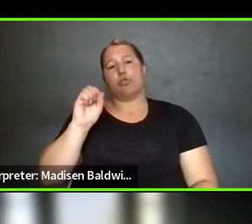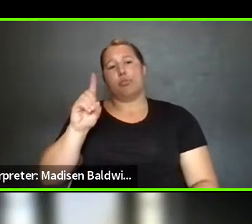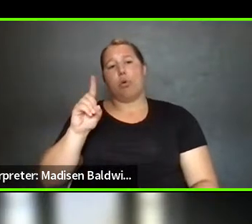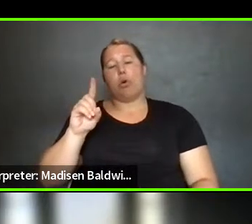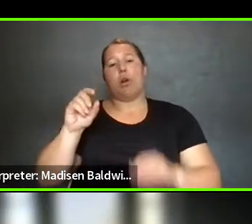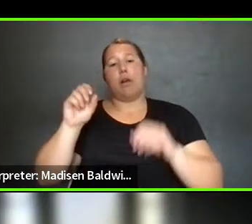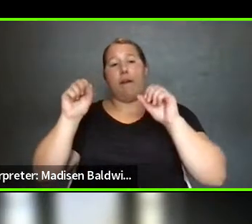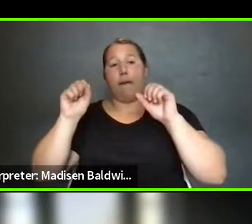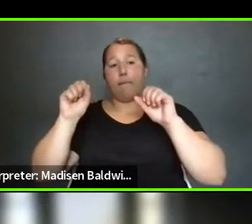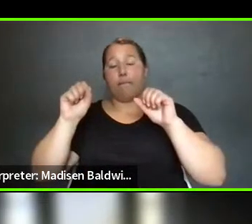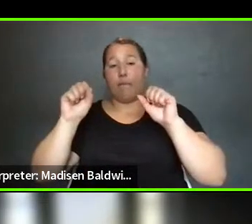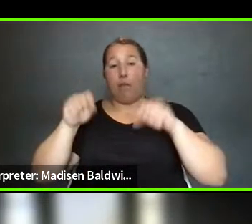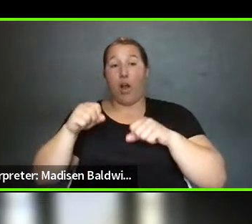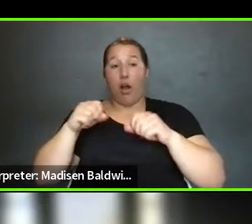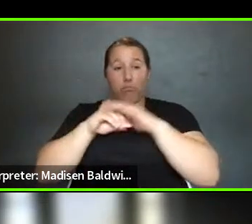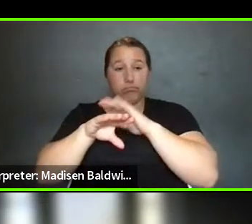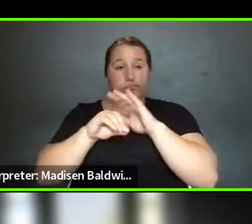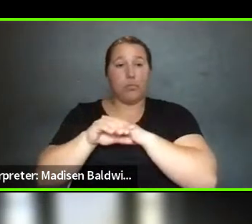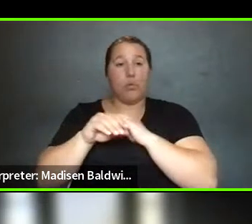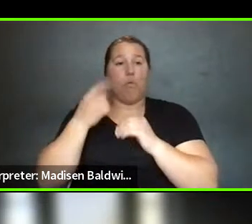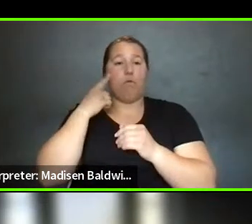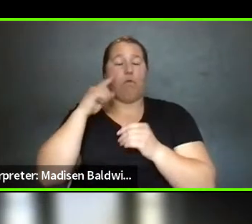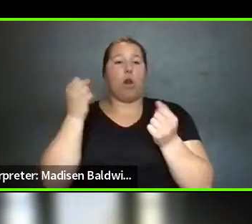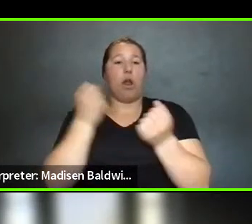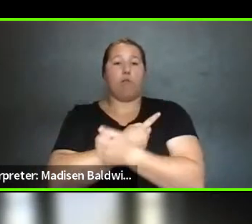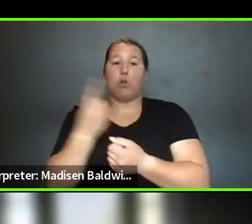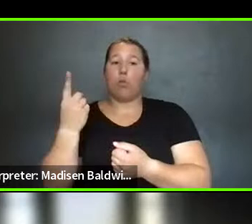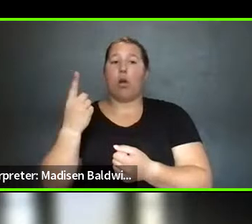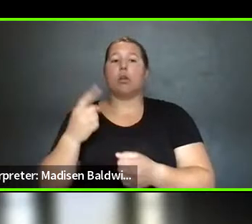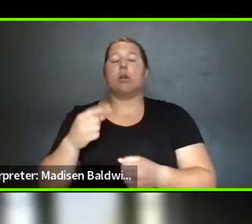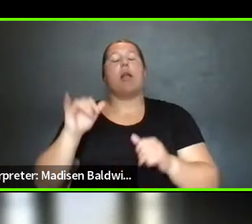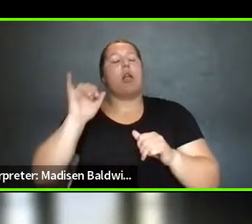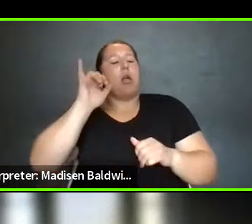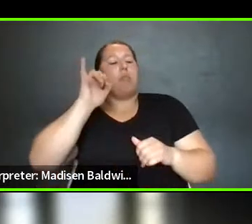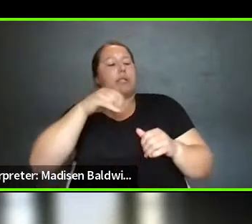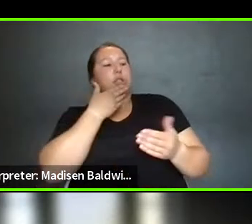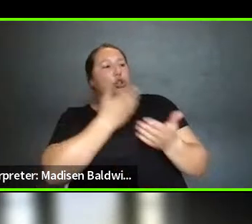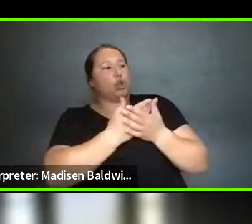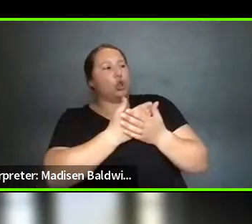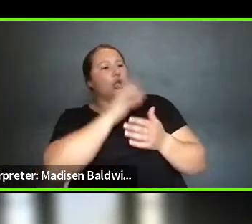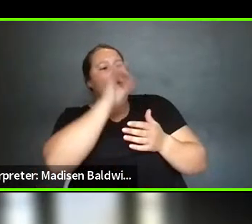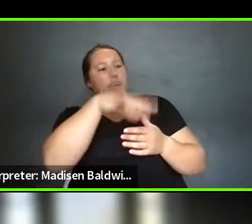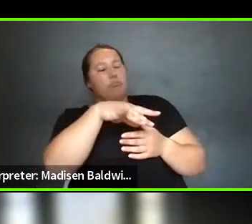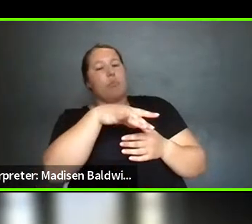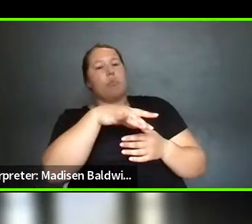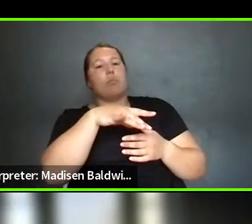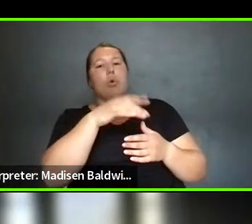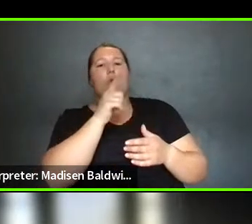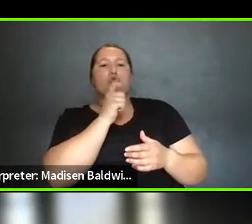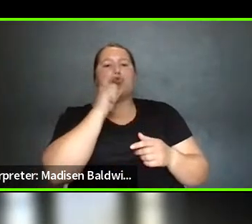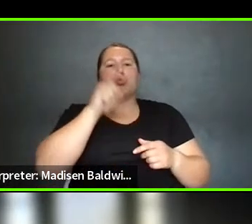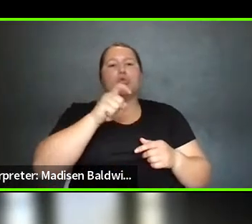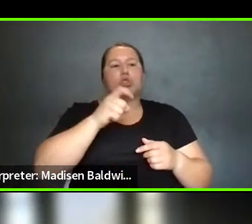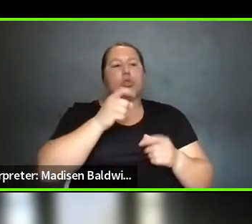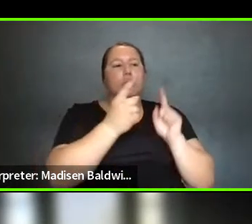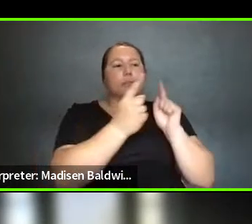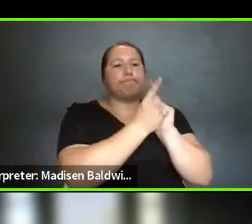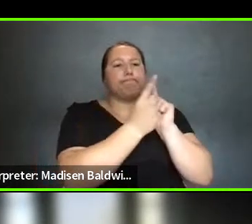good point for us to think about. Who should we meet more frequently to have conversations about the